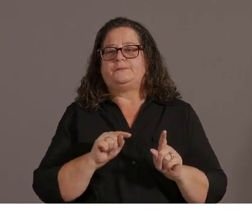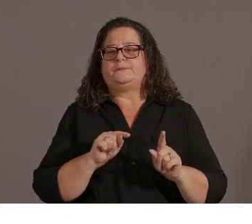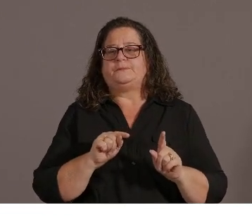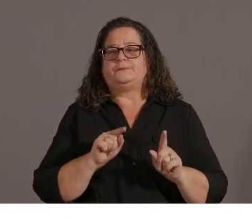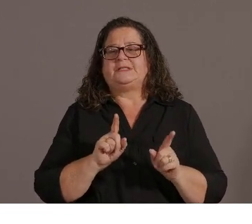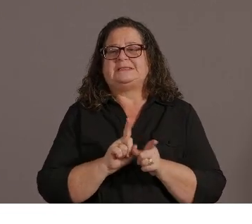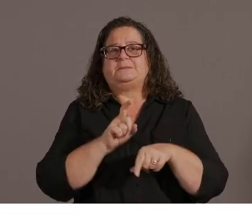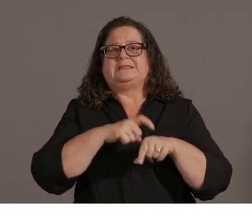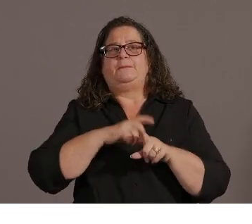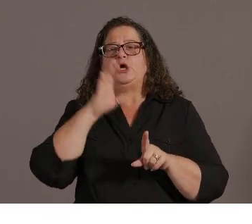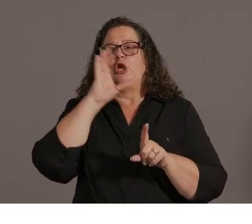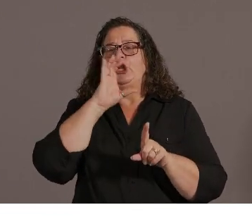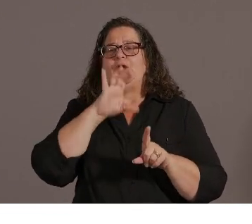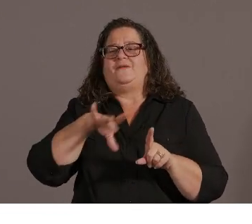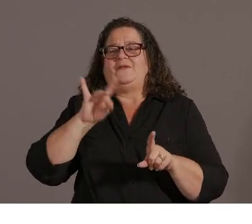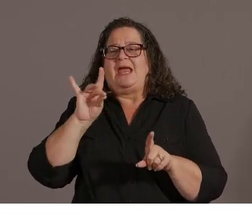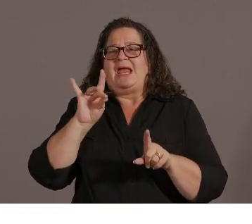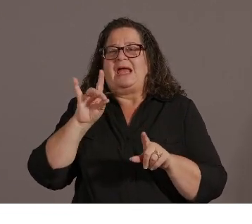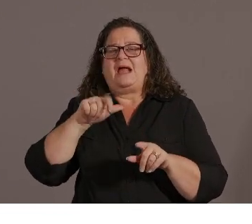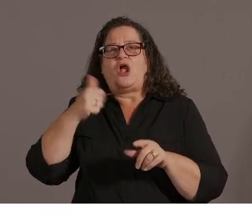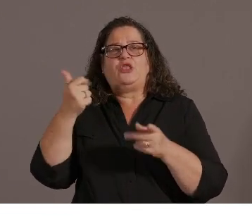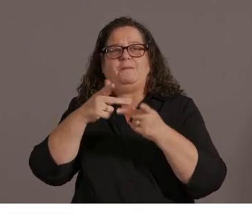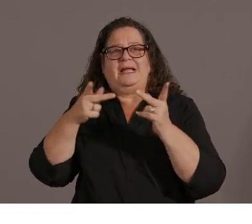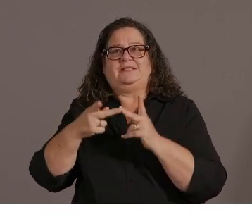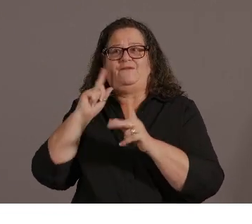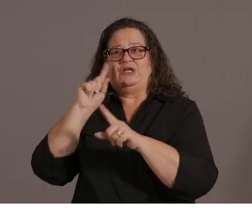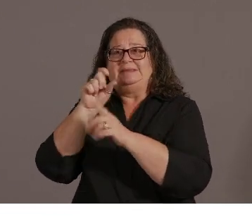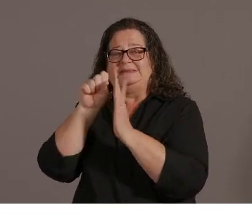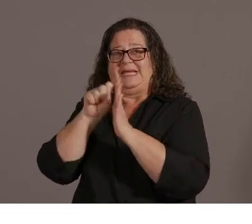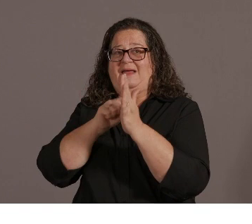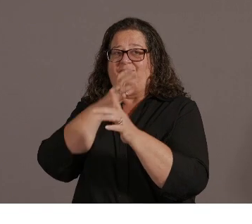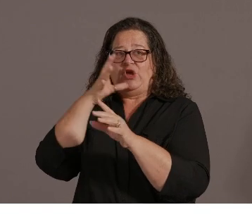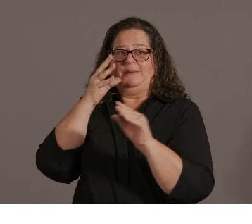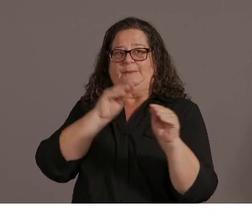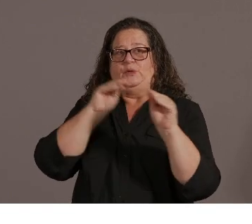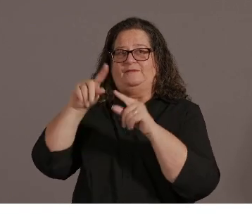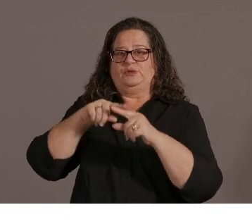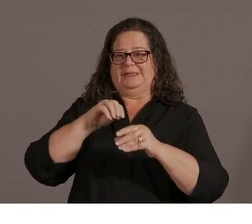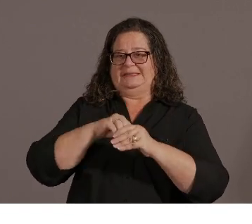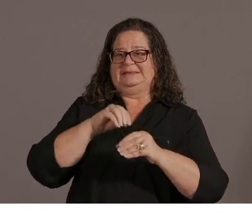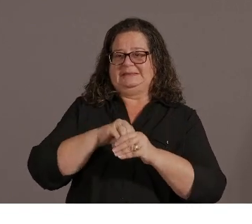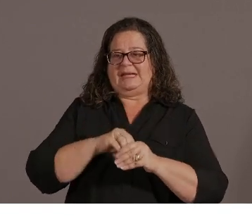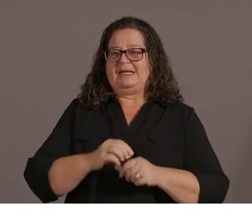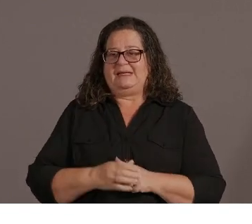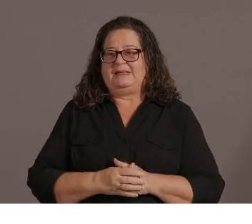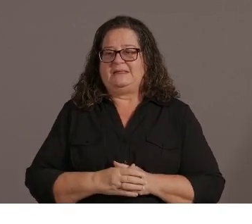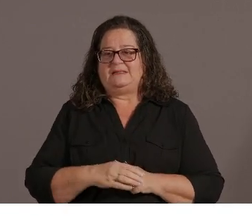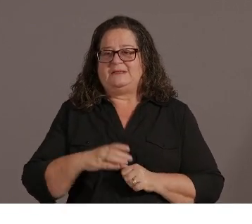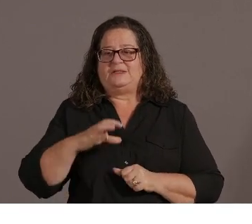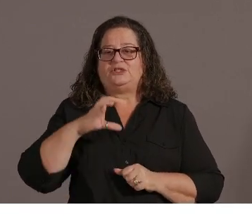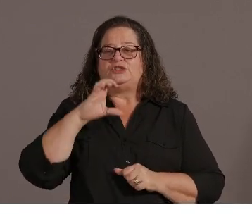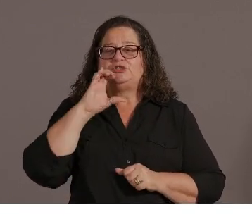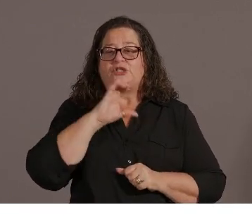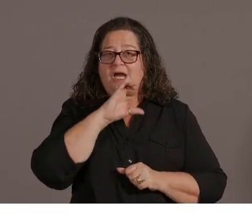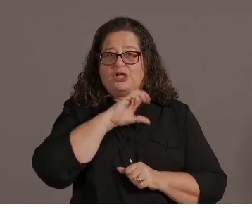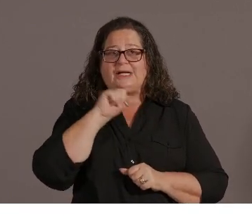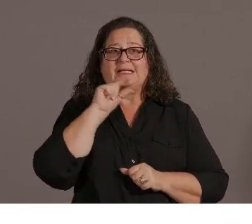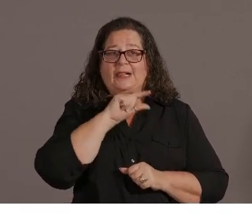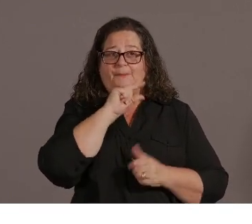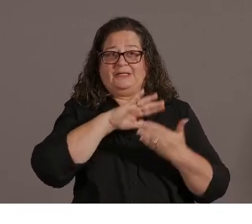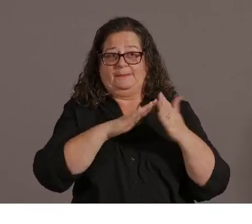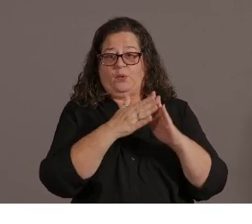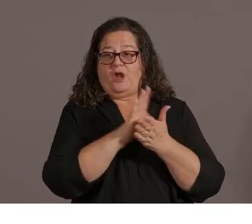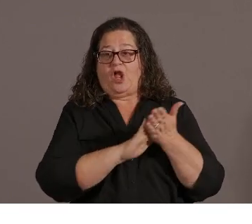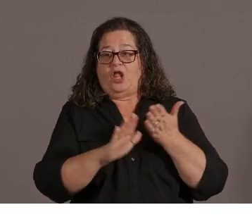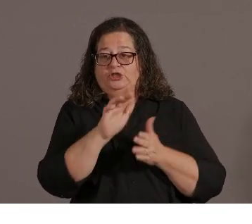to in April. For our Chandler Gilbert Community College site, this site is scheduled to